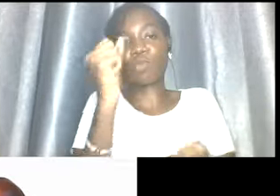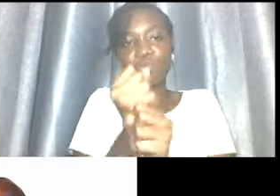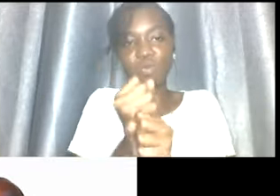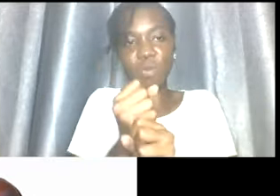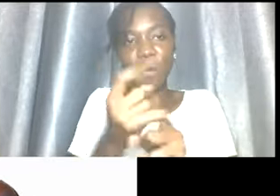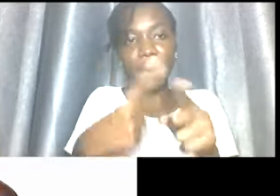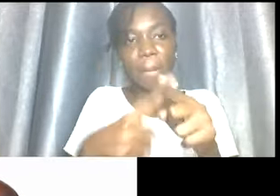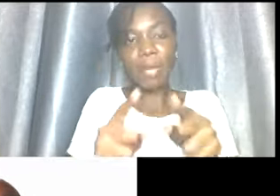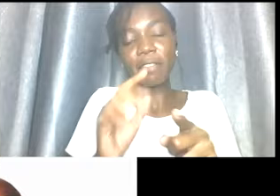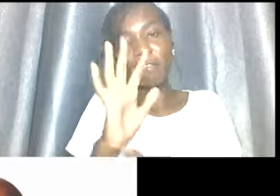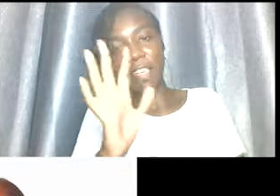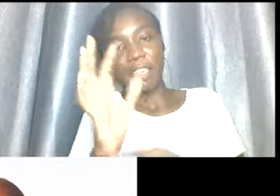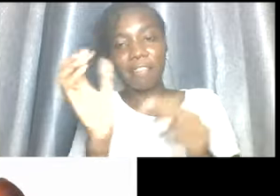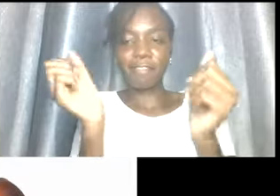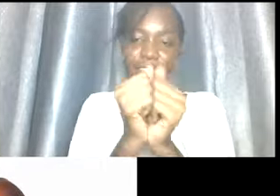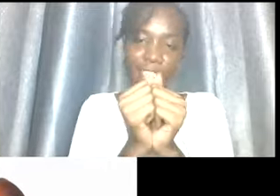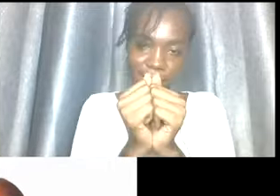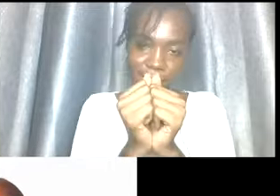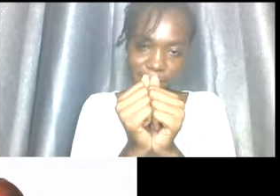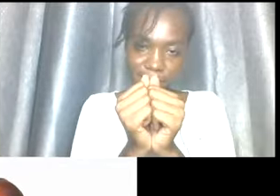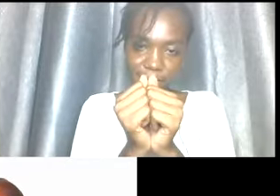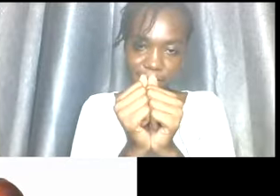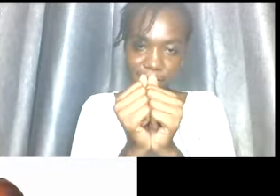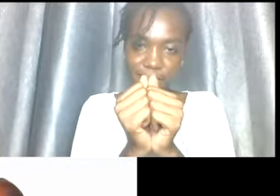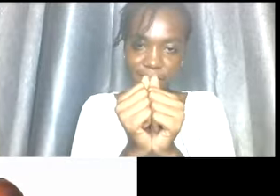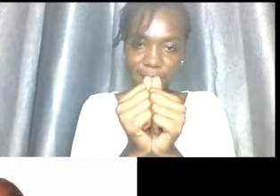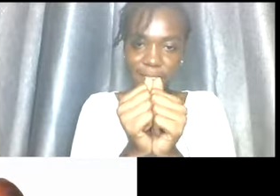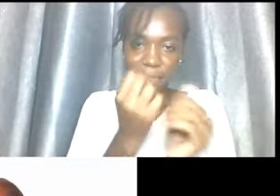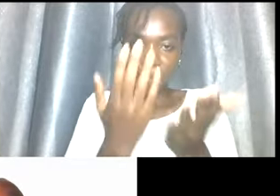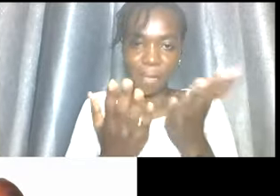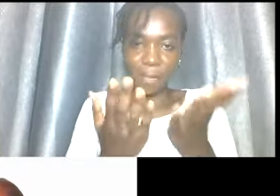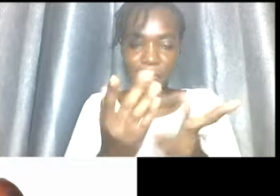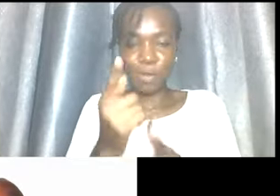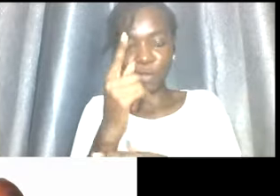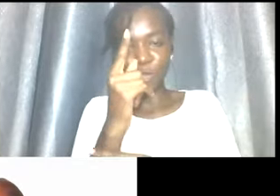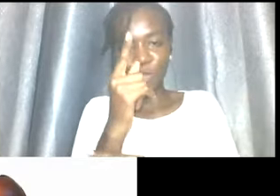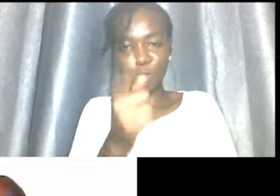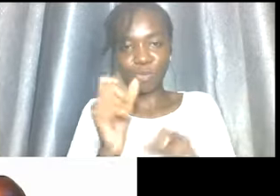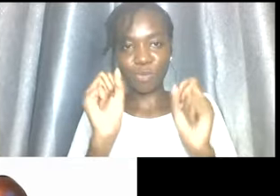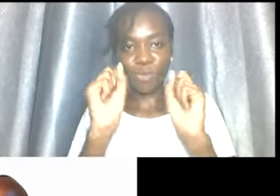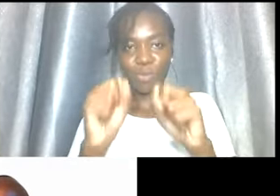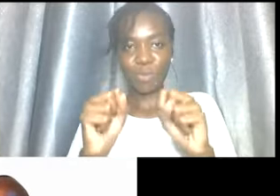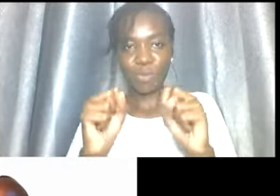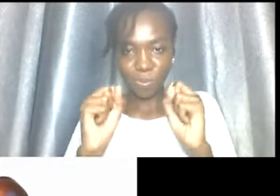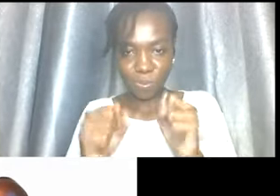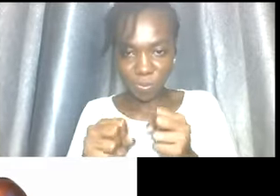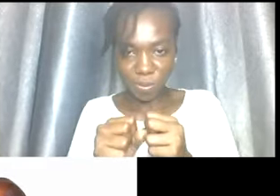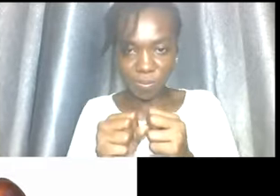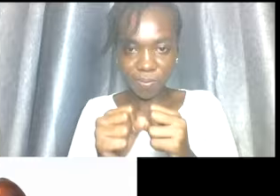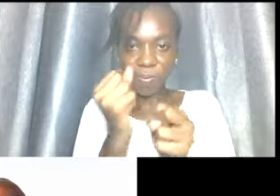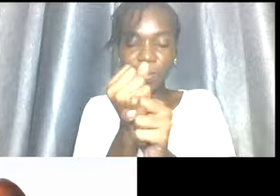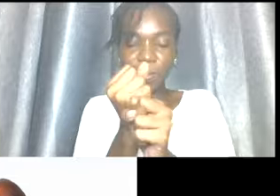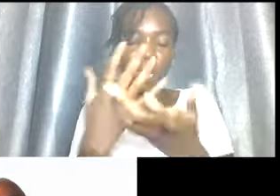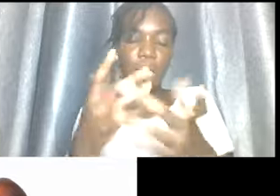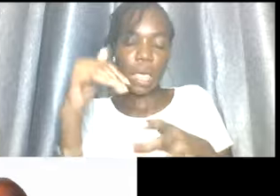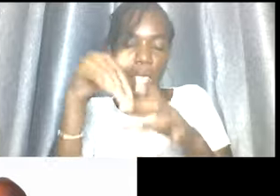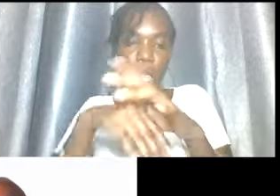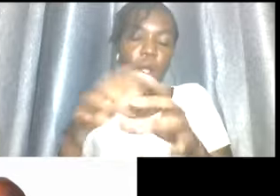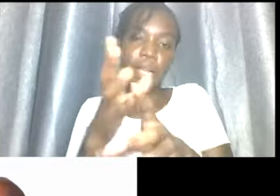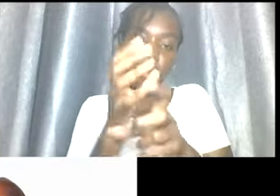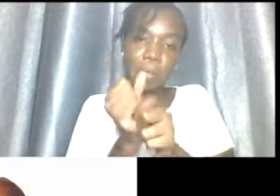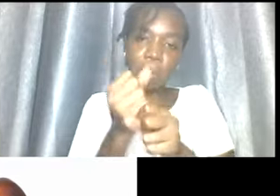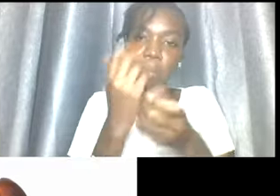10, you're more likely to continue that organization, no matter what storms